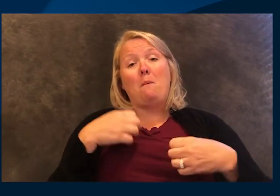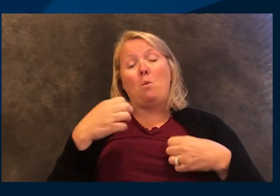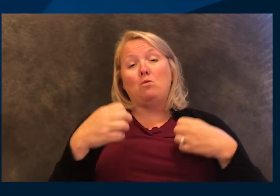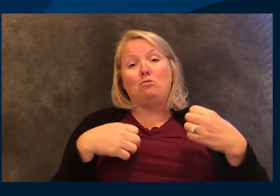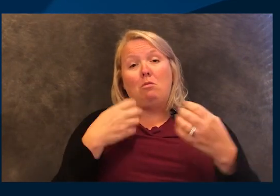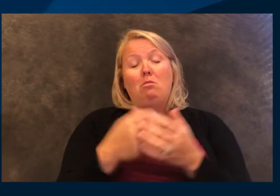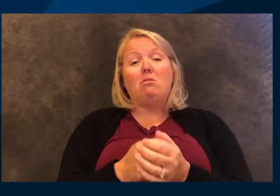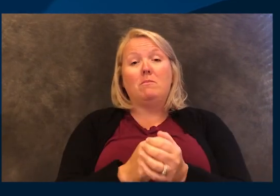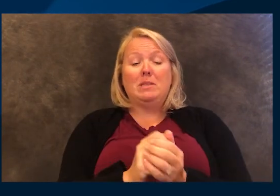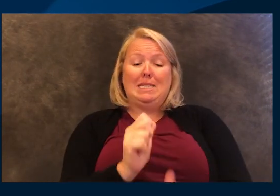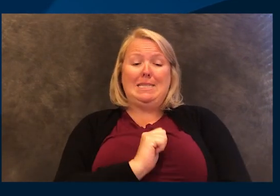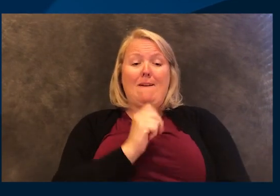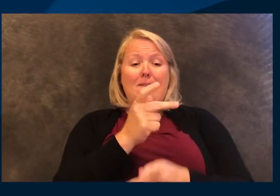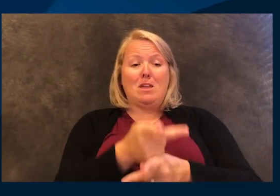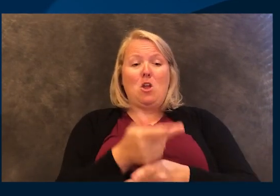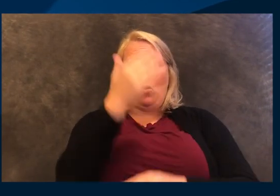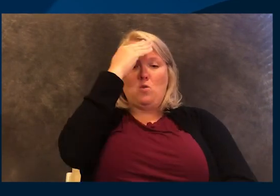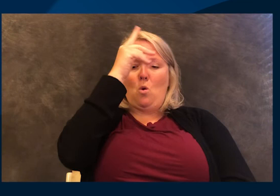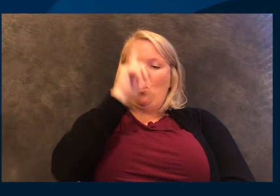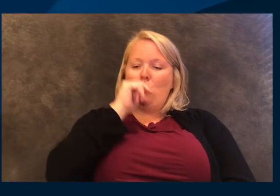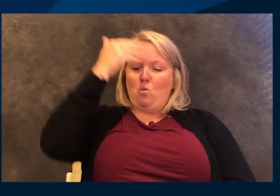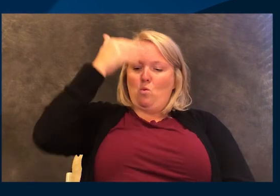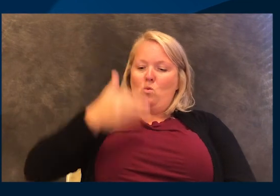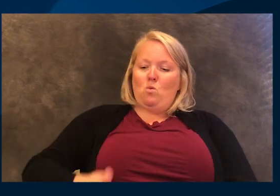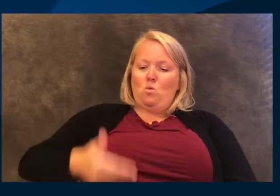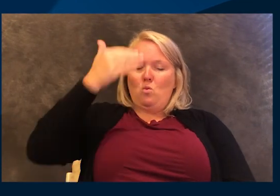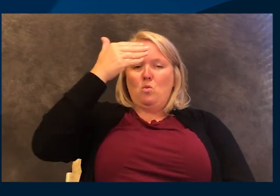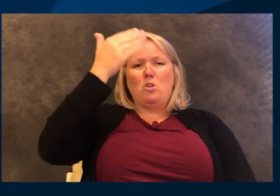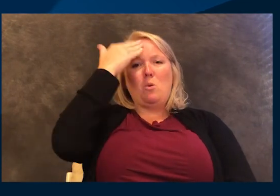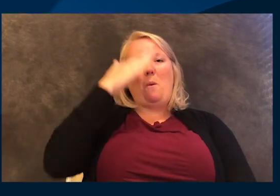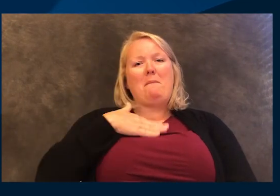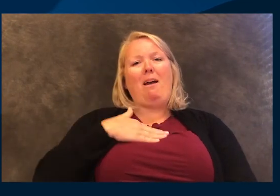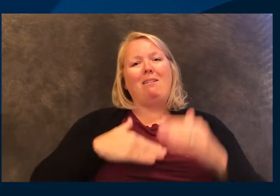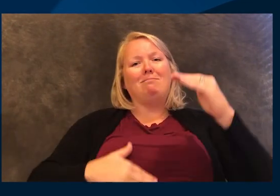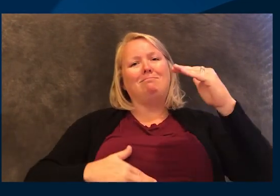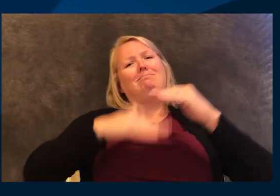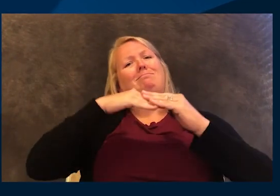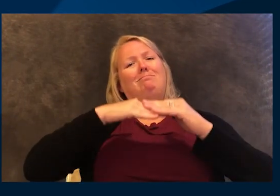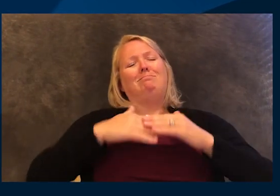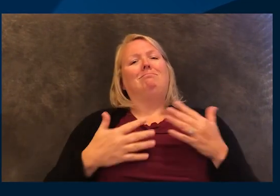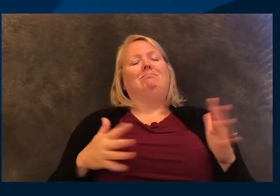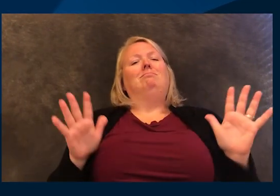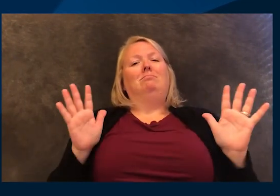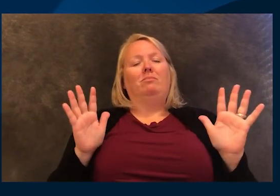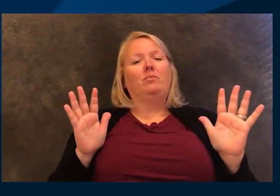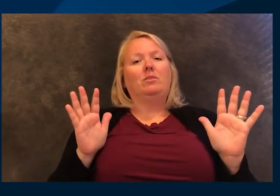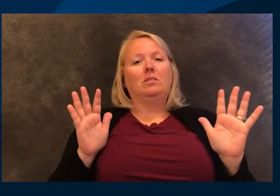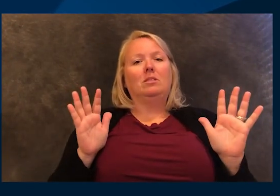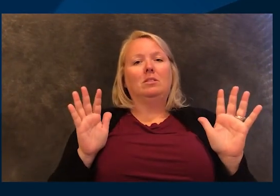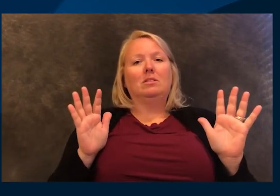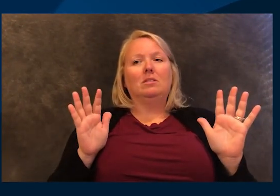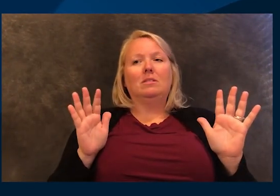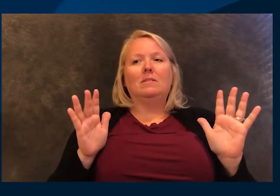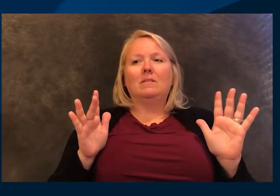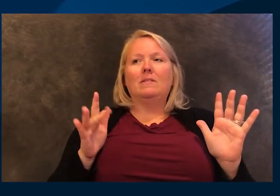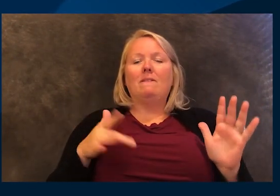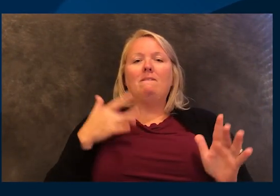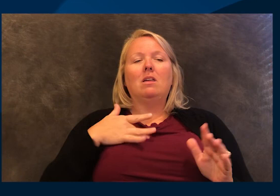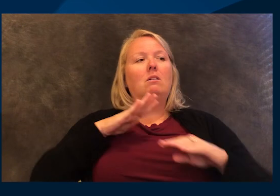is knowing who you are and knowing your limits, finding ways to decompress throughout the